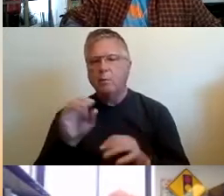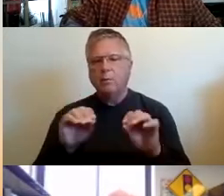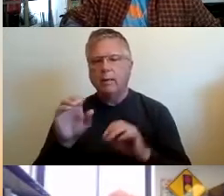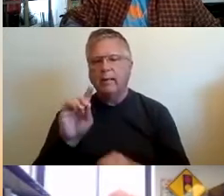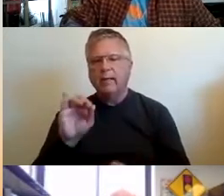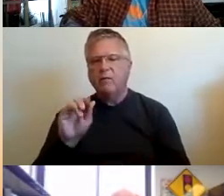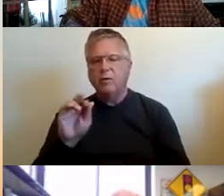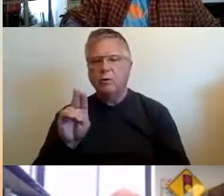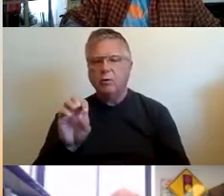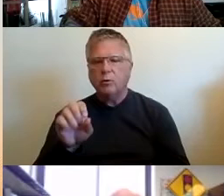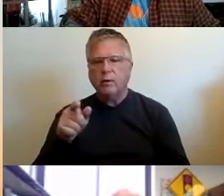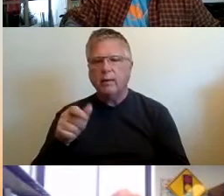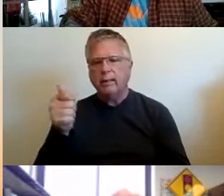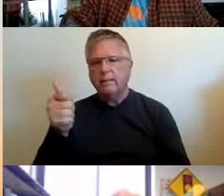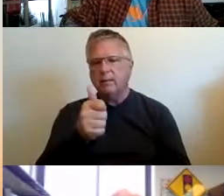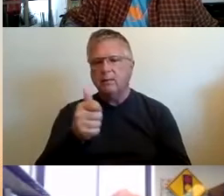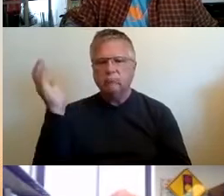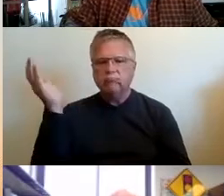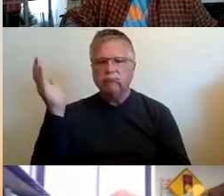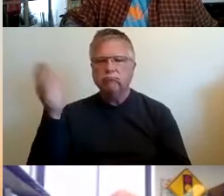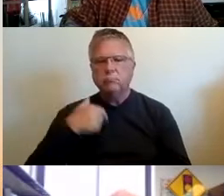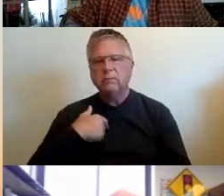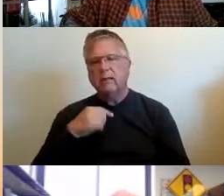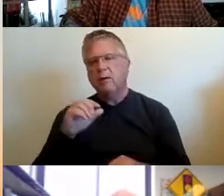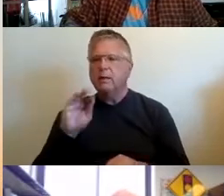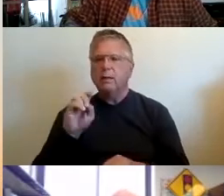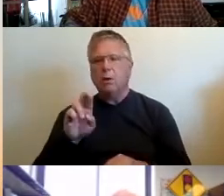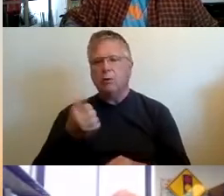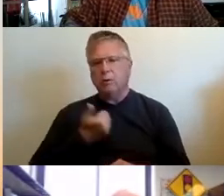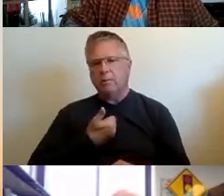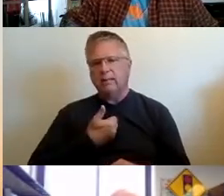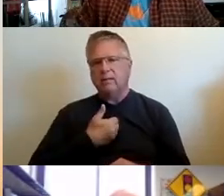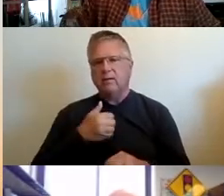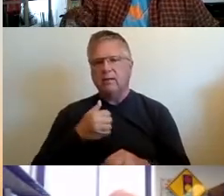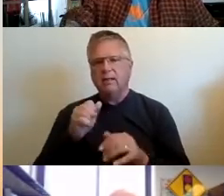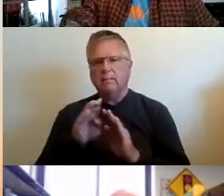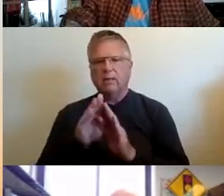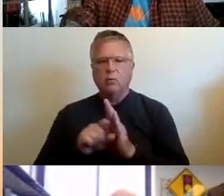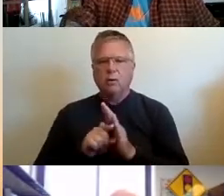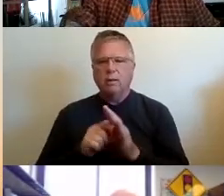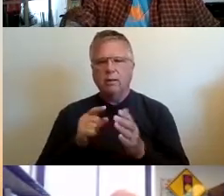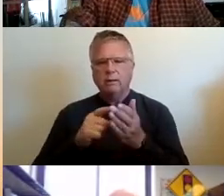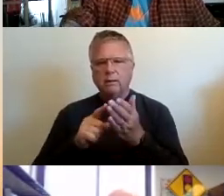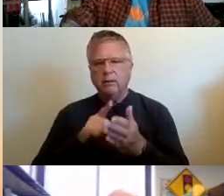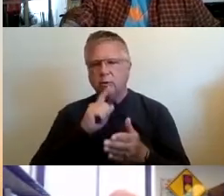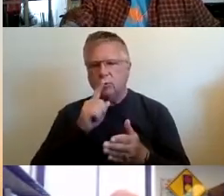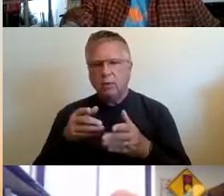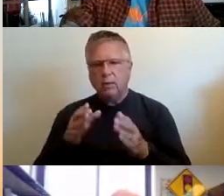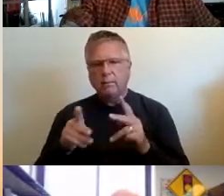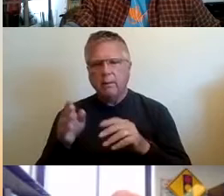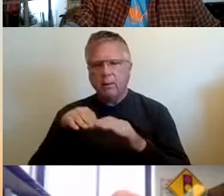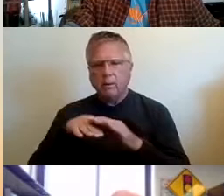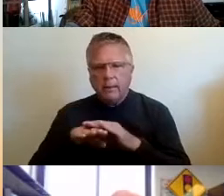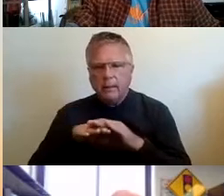be the ones presenting. I'll be pretty much the moderator in the back and making sure to allow people in, and I'm